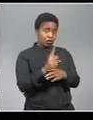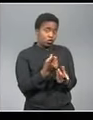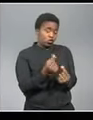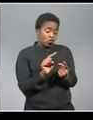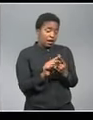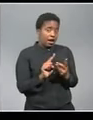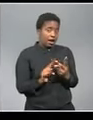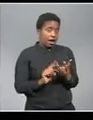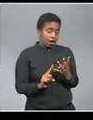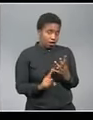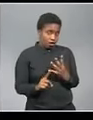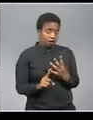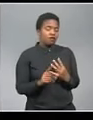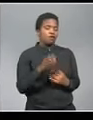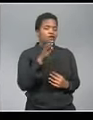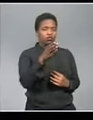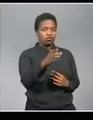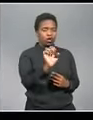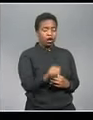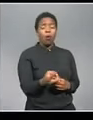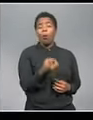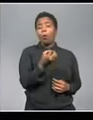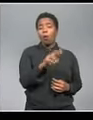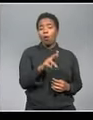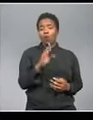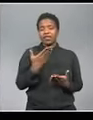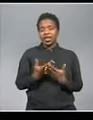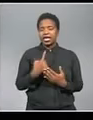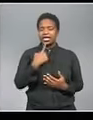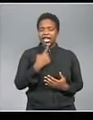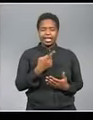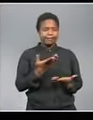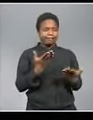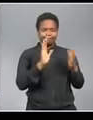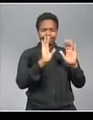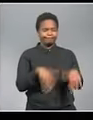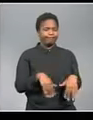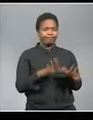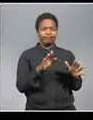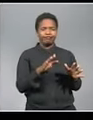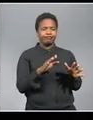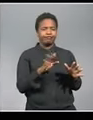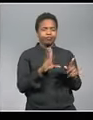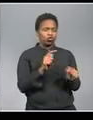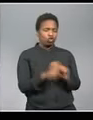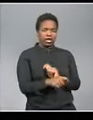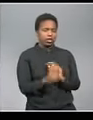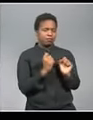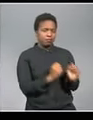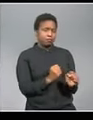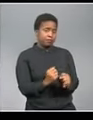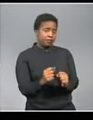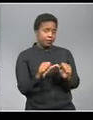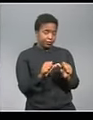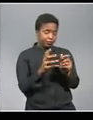to avoid bad news in future. Or alternatively, they may say, we're leaving your investment grading unchanged, but we're